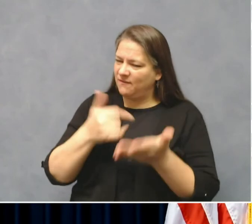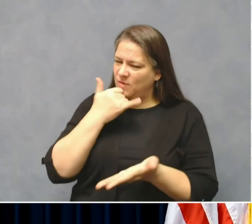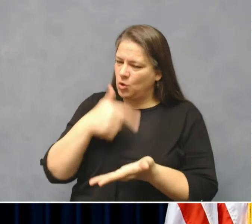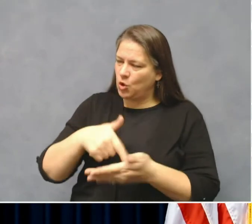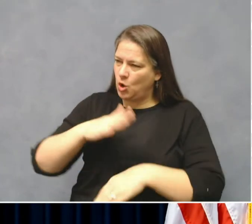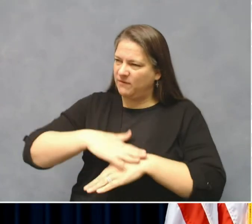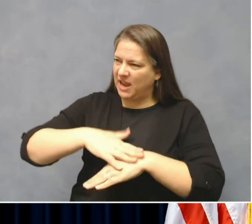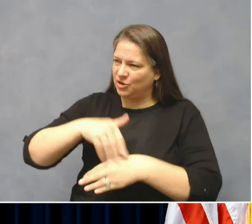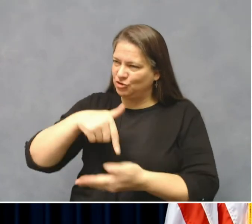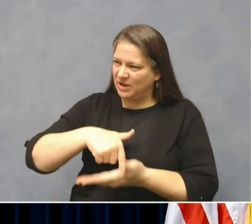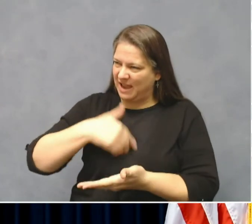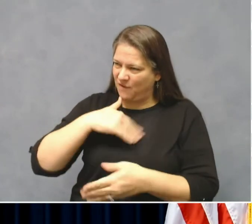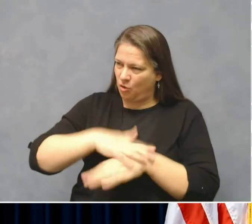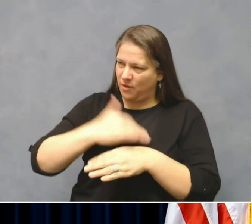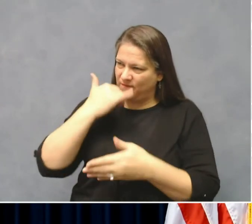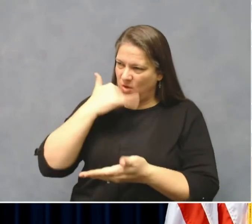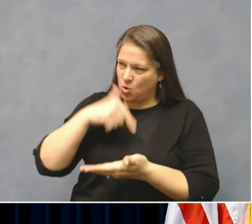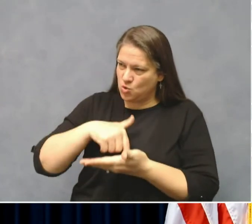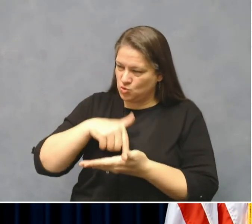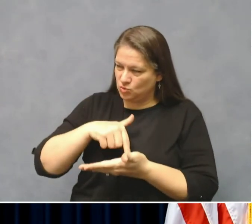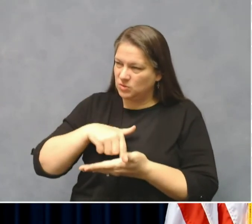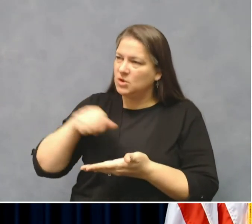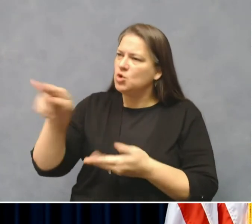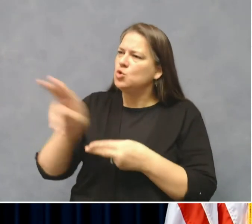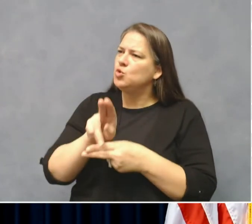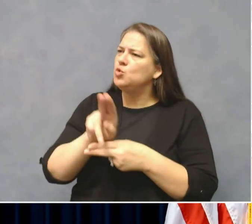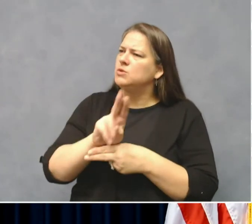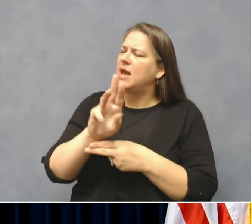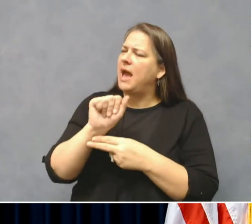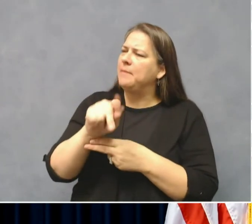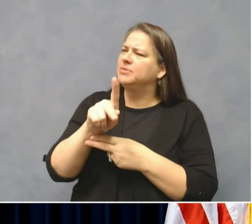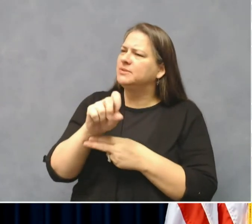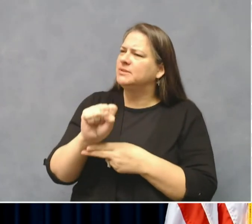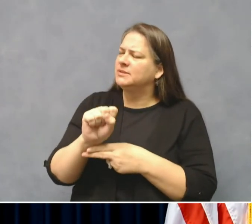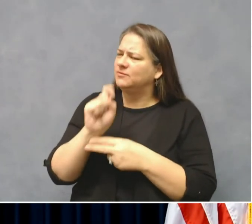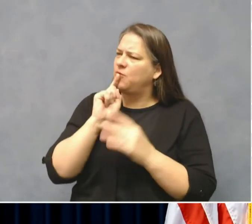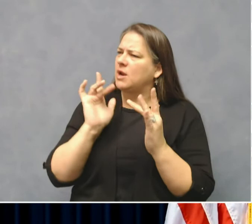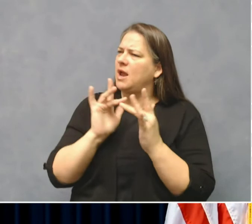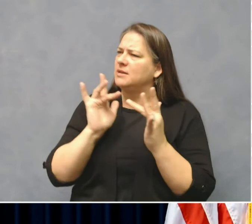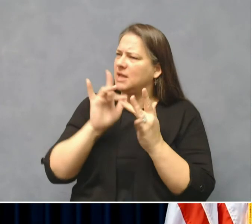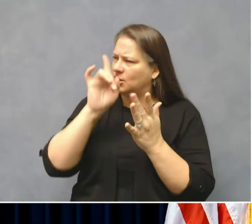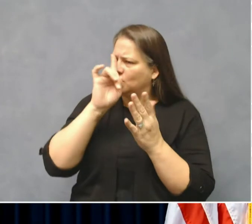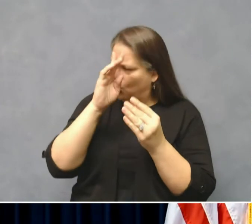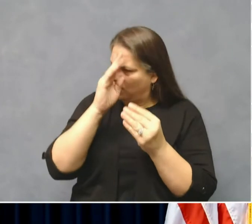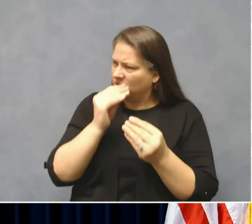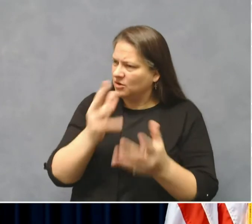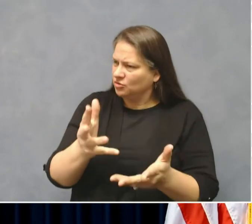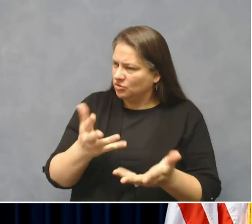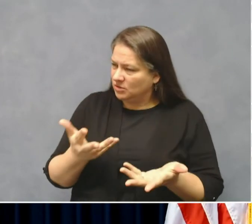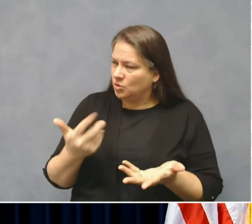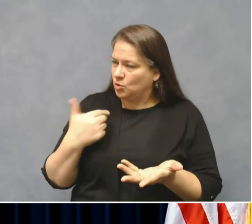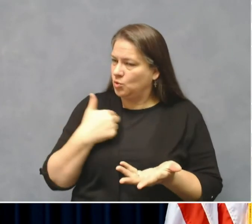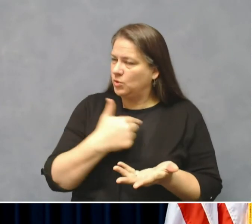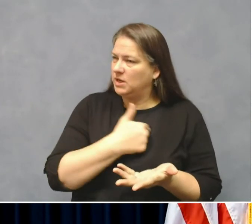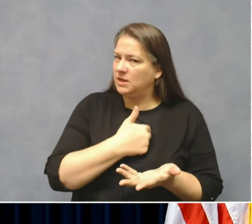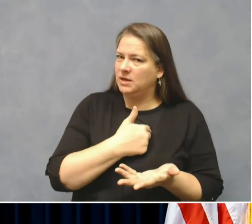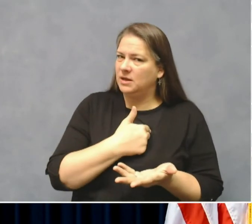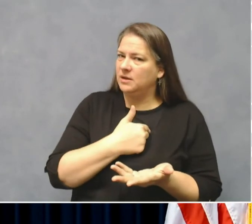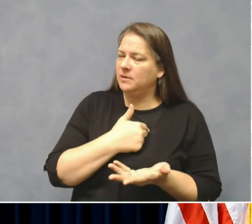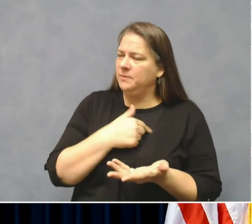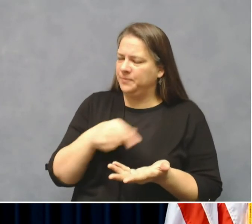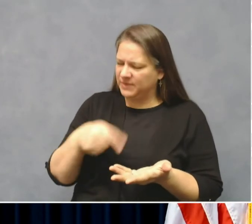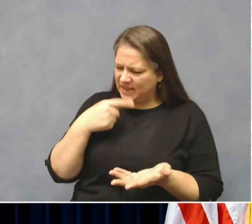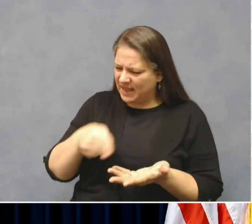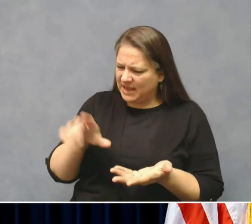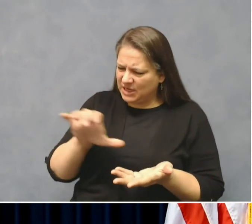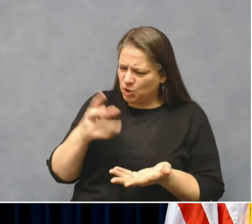The efficacy of mobile apps for their use in contact notification. We've conducted due diligence on 2 specific apps,